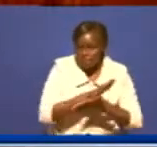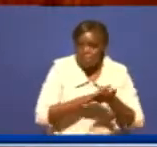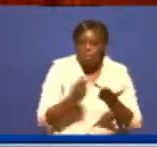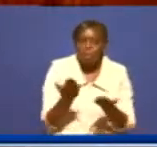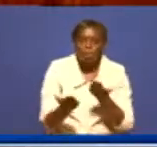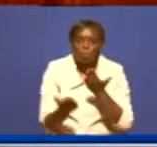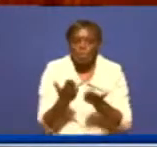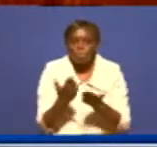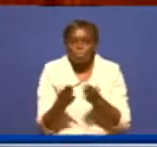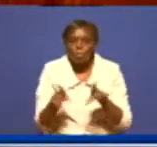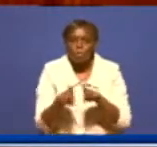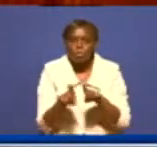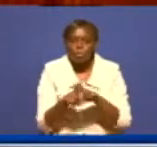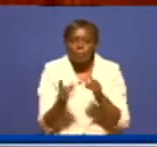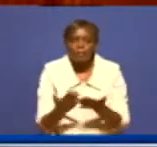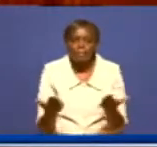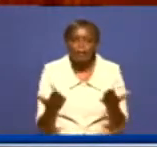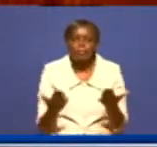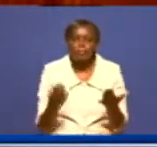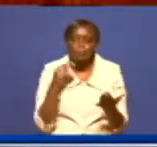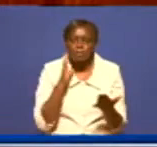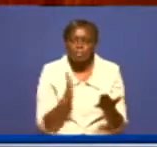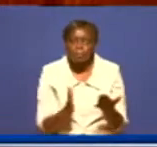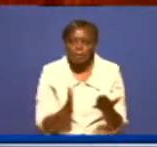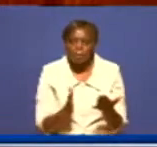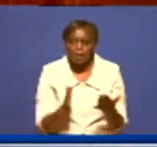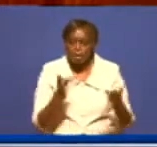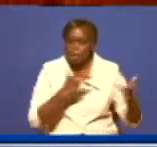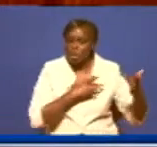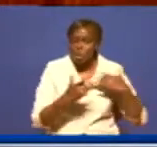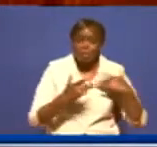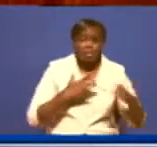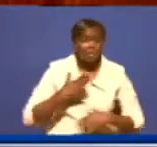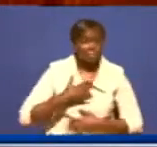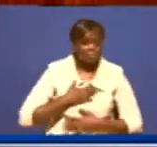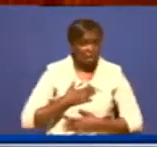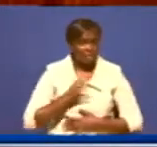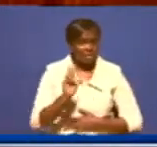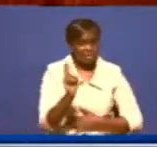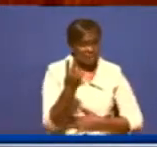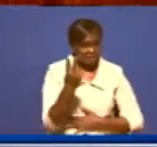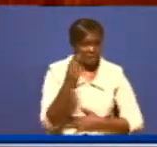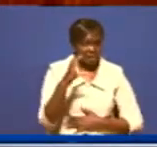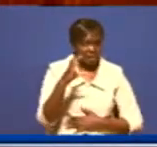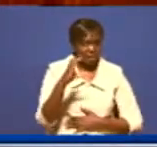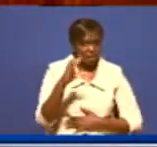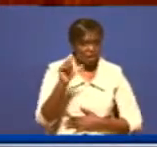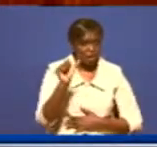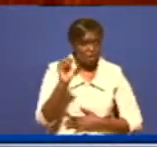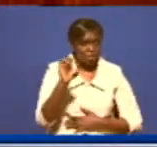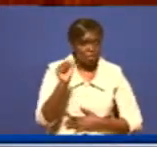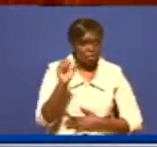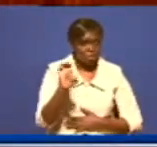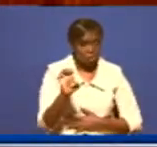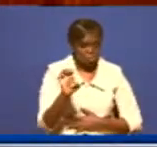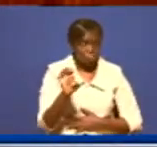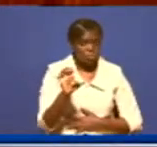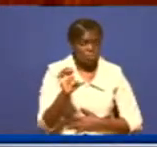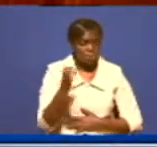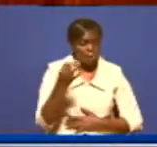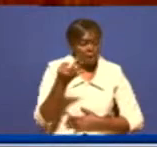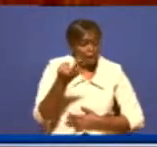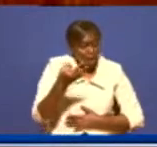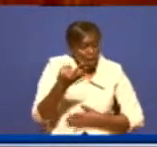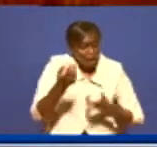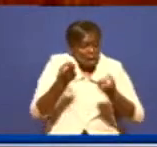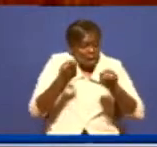or similar lettings. Madam Speaker, my concern with that second clause is that if the rent